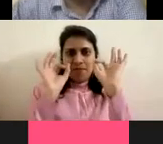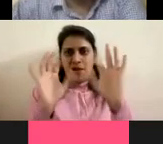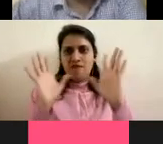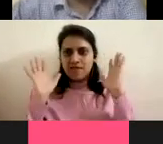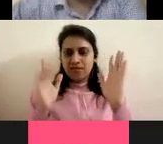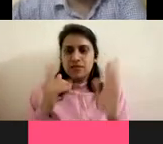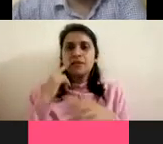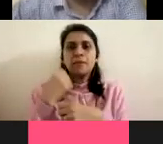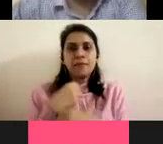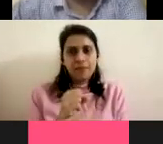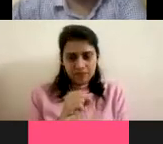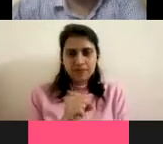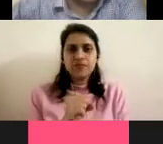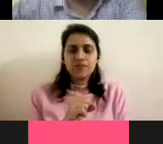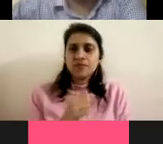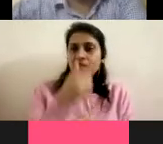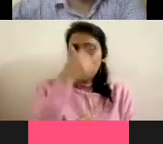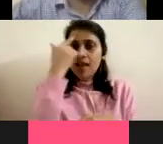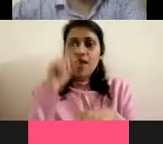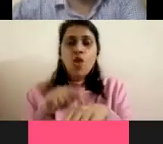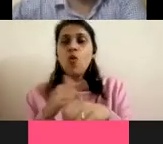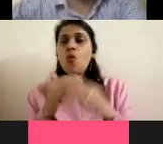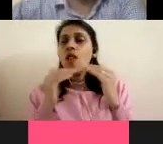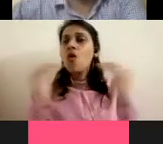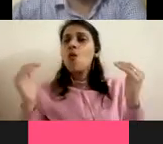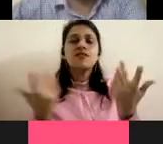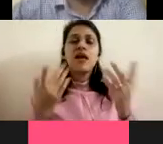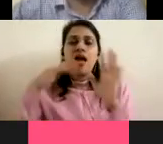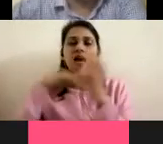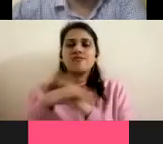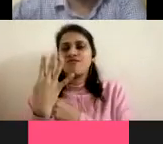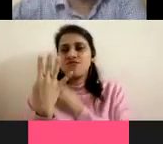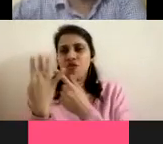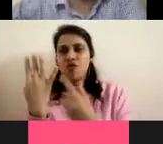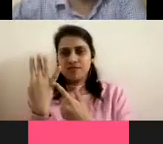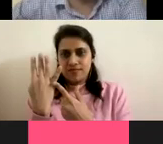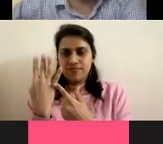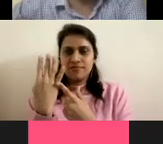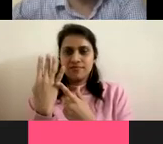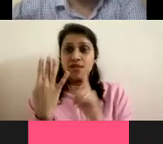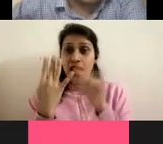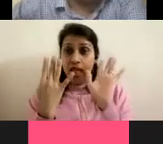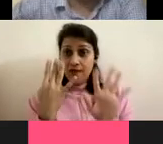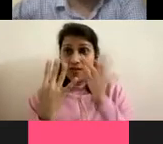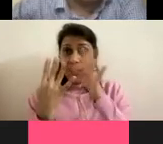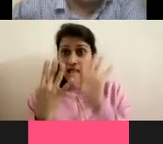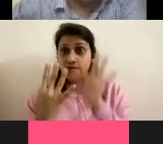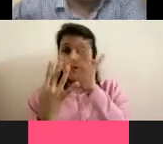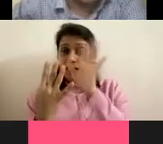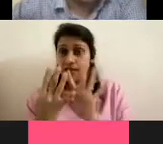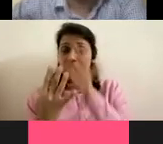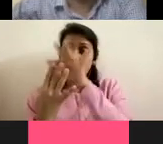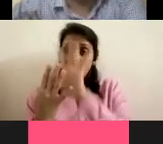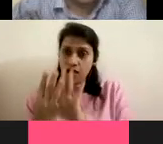hai isko maine char e's mein equal opportunity ko char e's mein baata hai enable